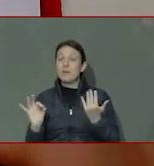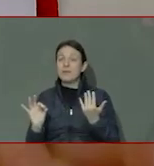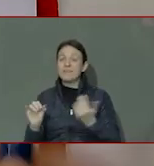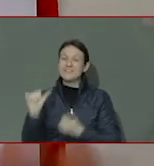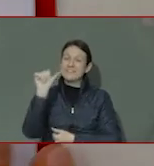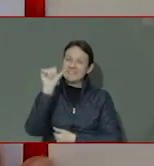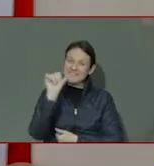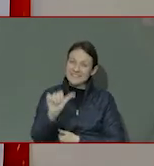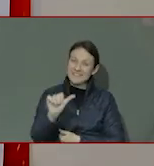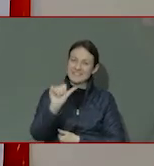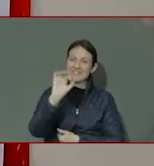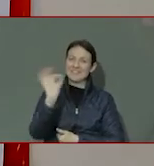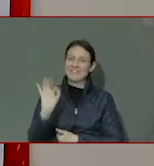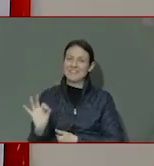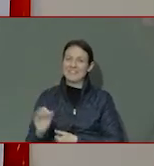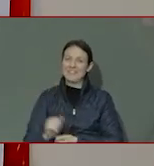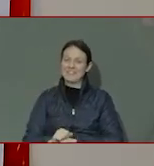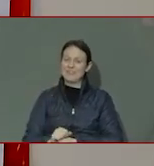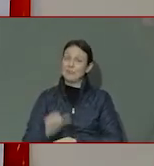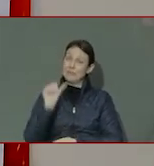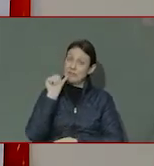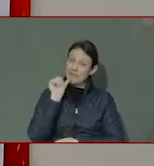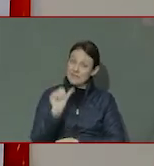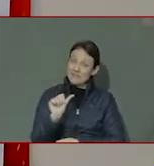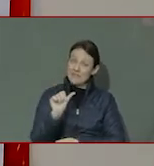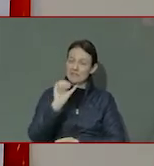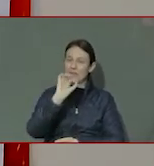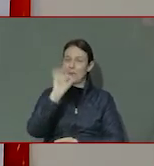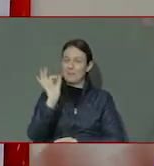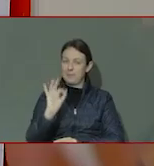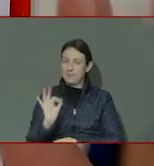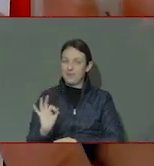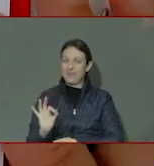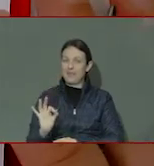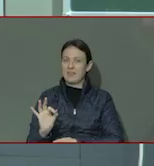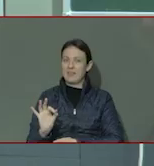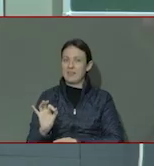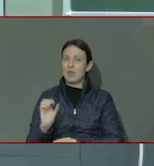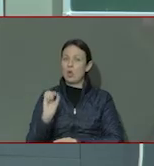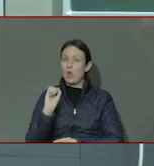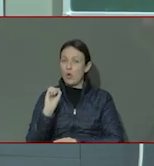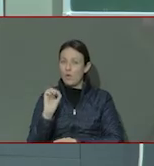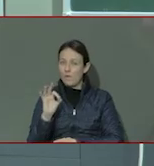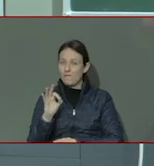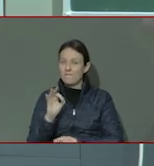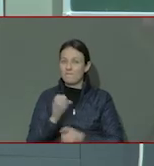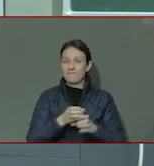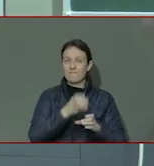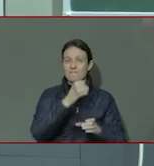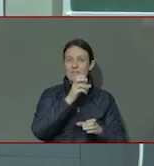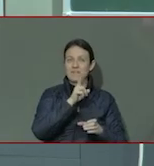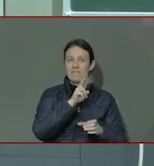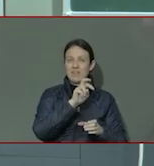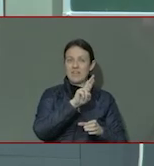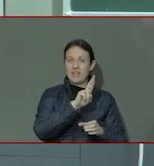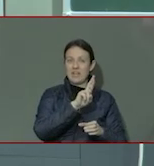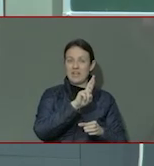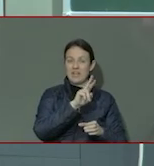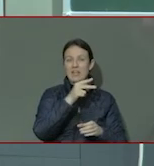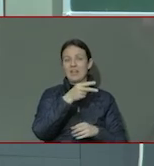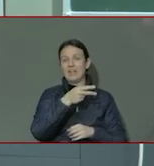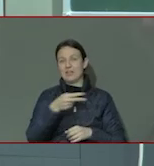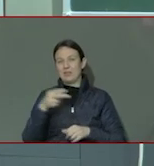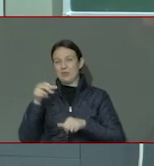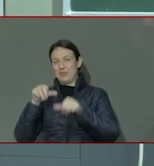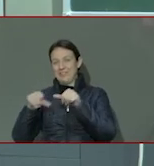6%. So only 6% of the vinegar is ethanoic acid,